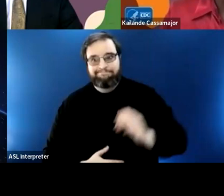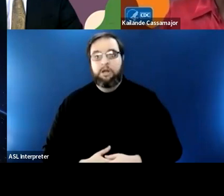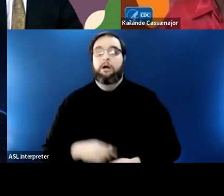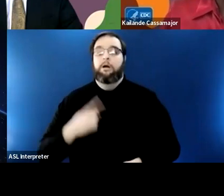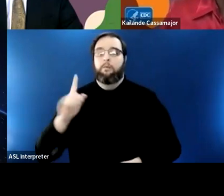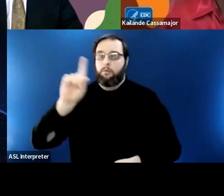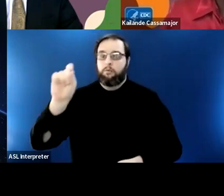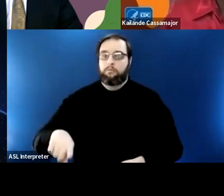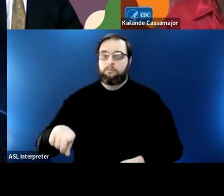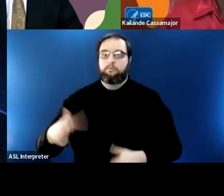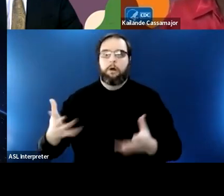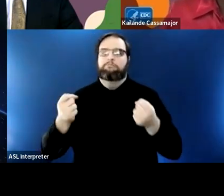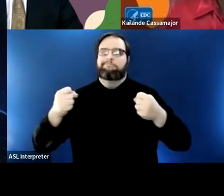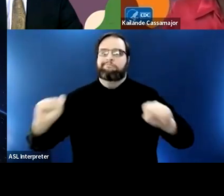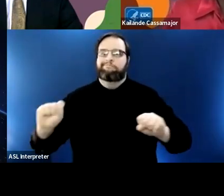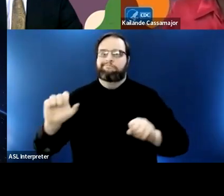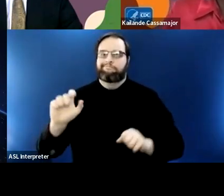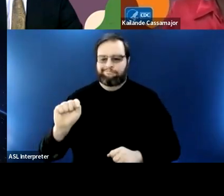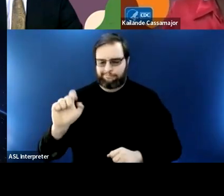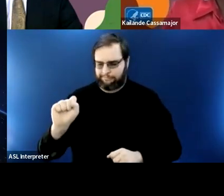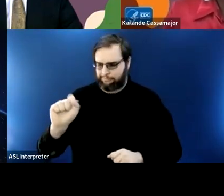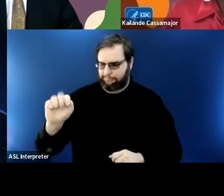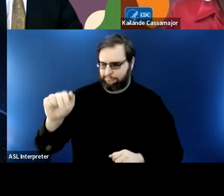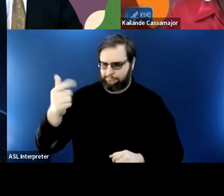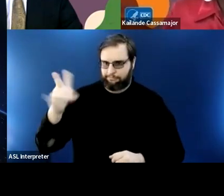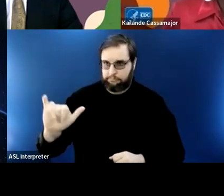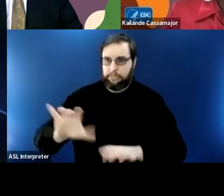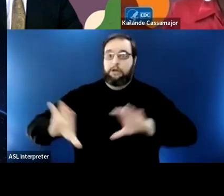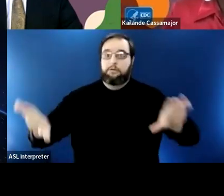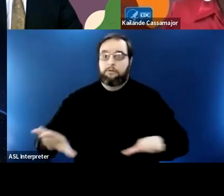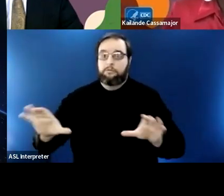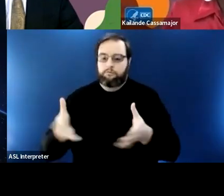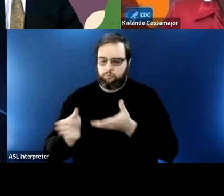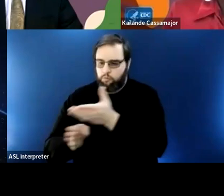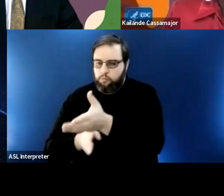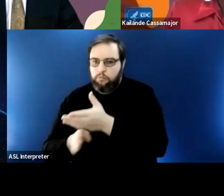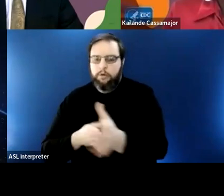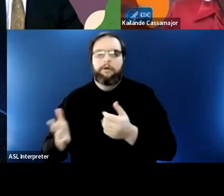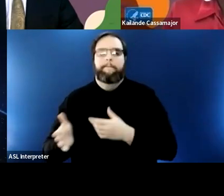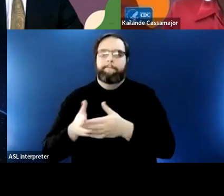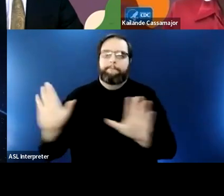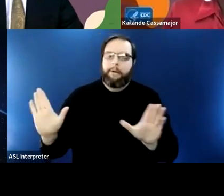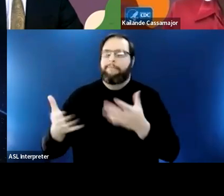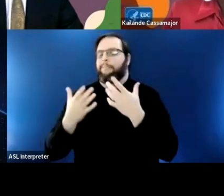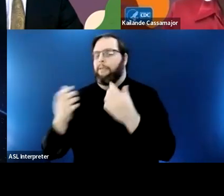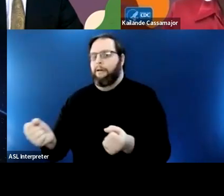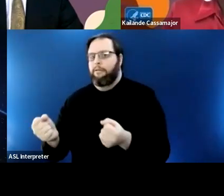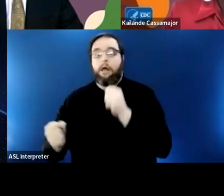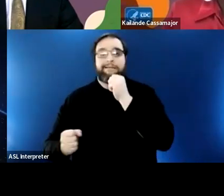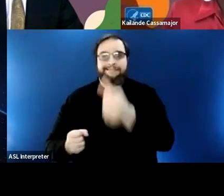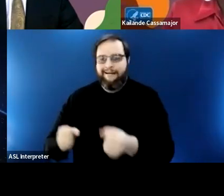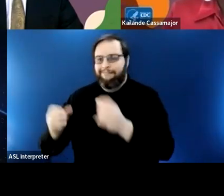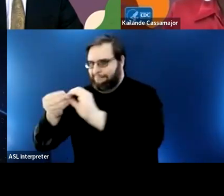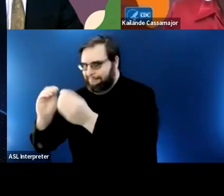a strategy to also expose and encourage careers in public health that are not statistics, epi, physicians, other things